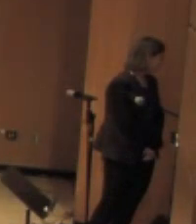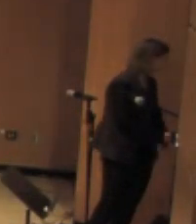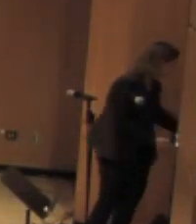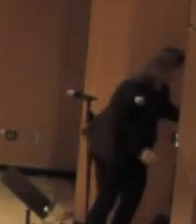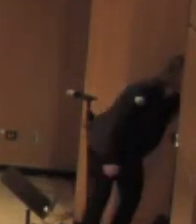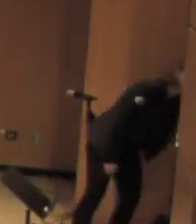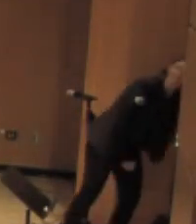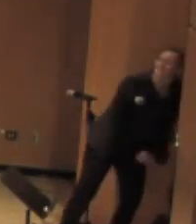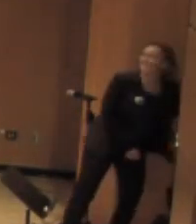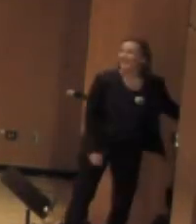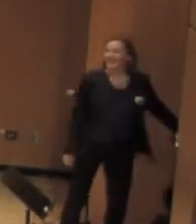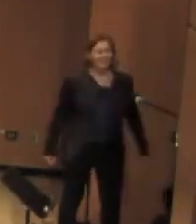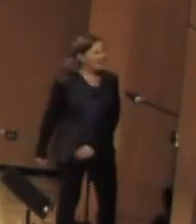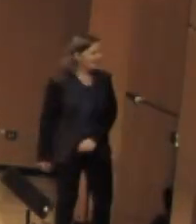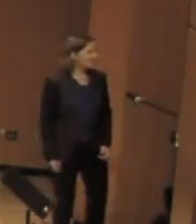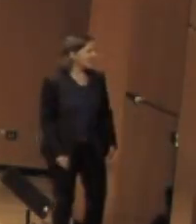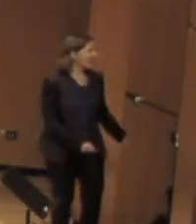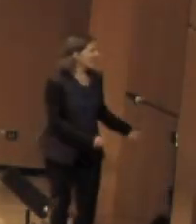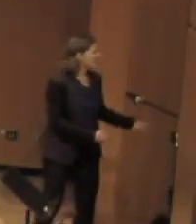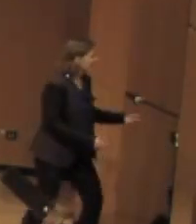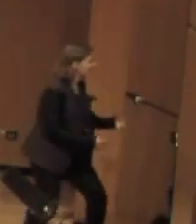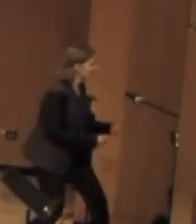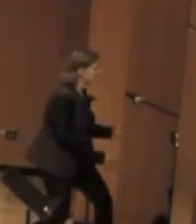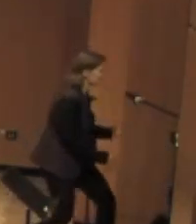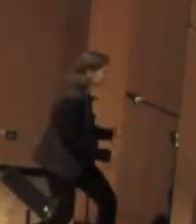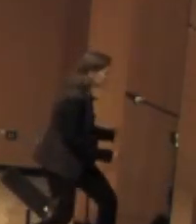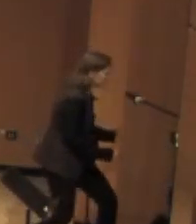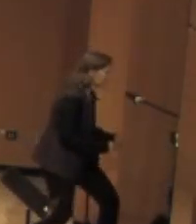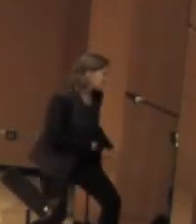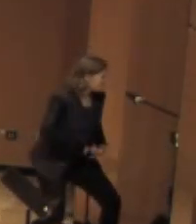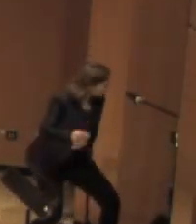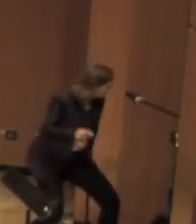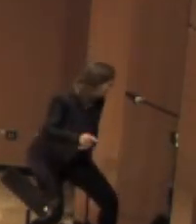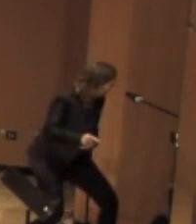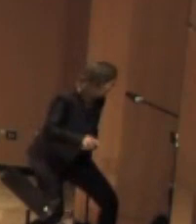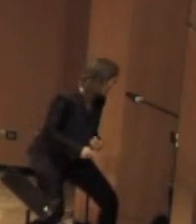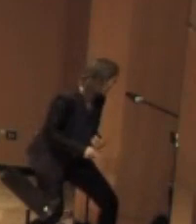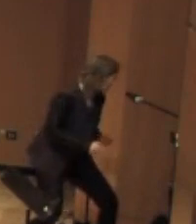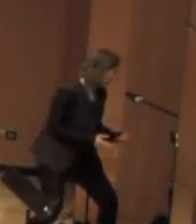here have to mention a million streaming oh that's true